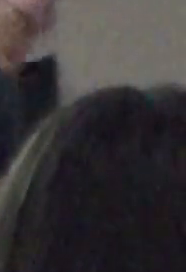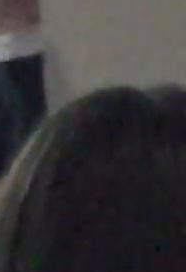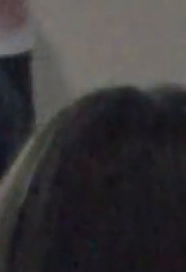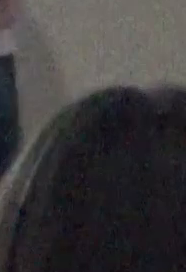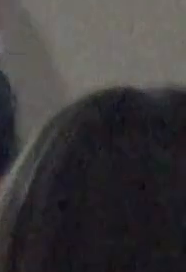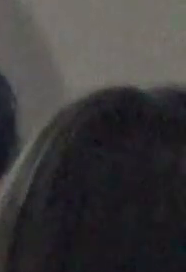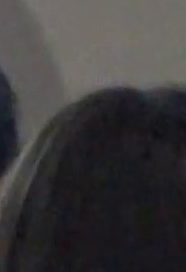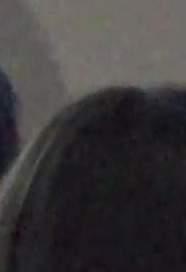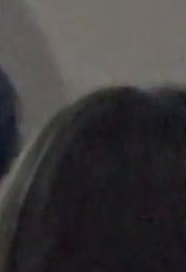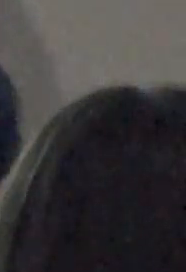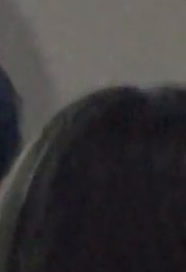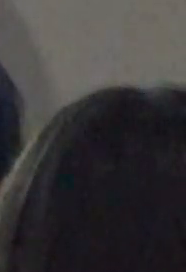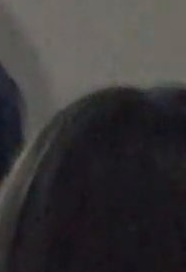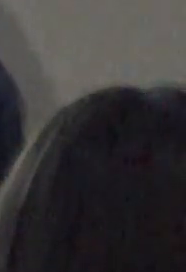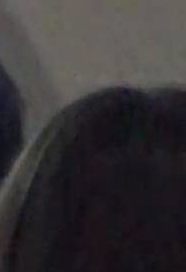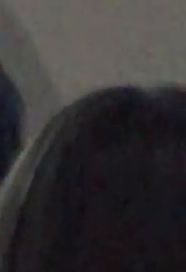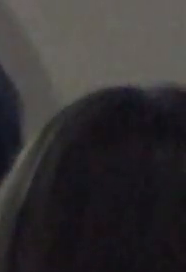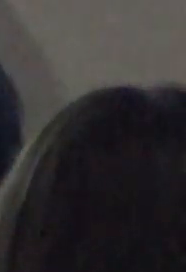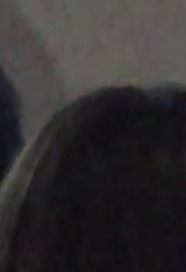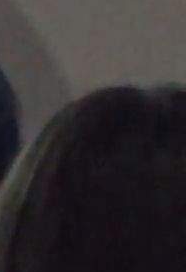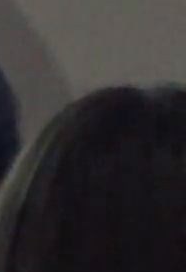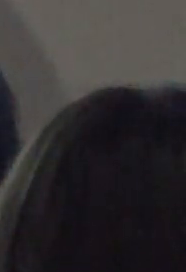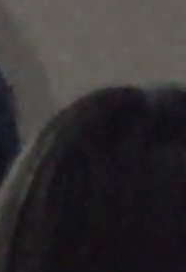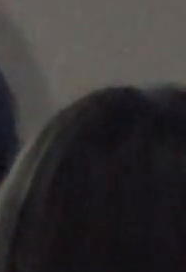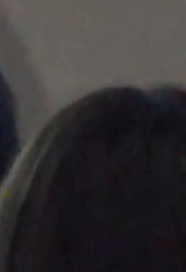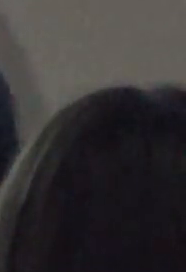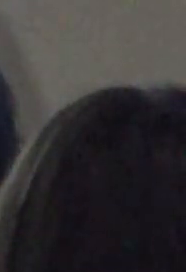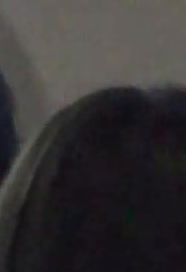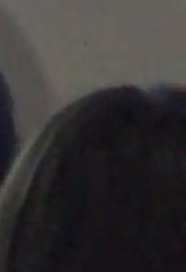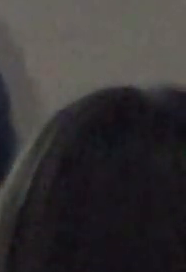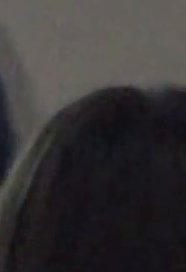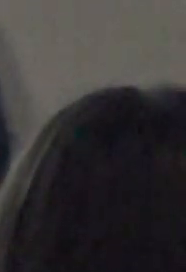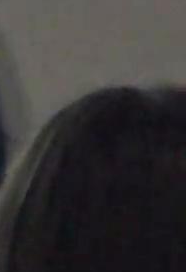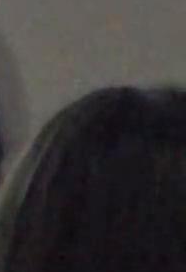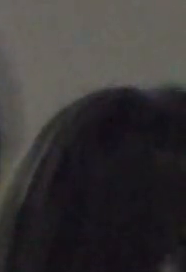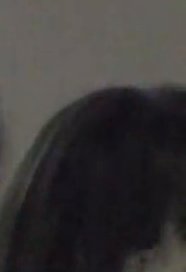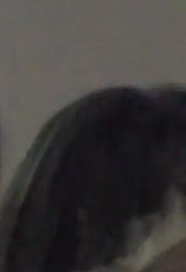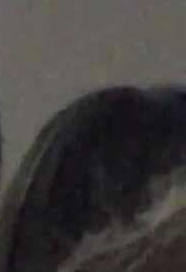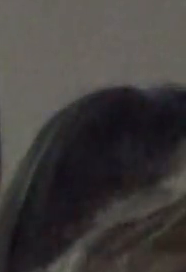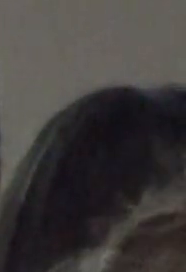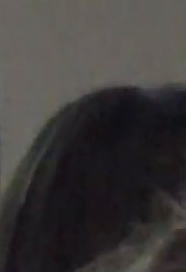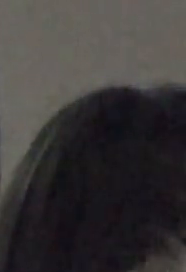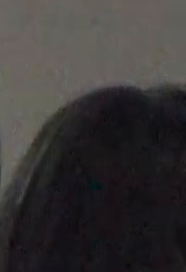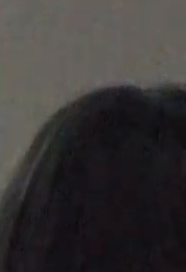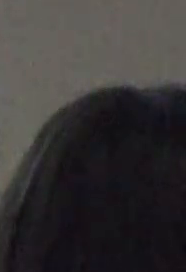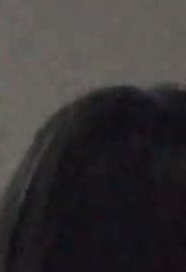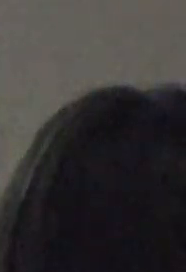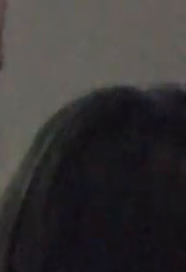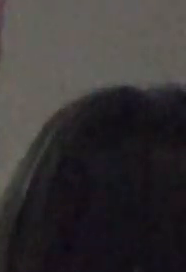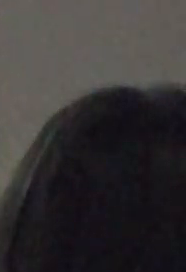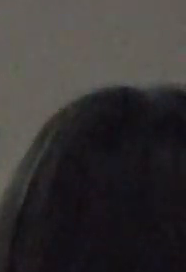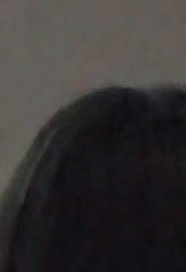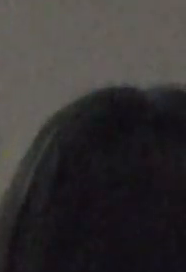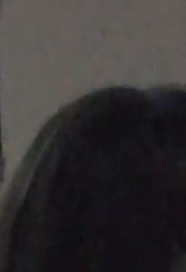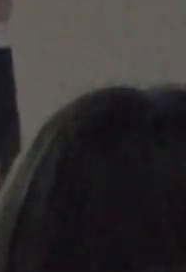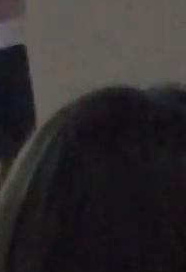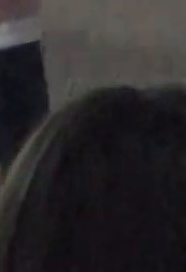complex hardware, like a Raspberry Nano or something even smaller? I haven't thought about that, but that would be something I would have to look